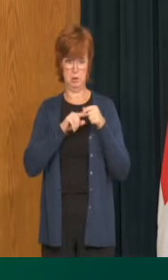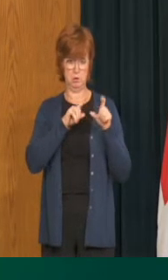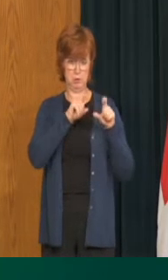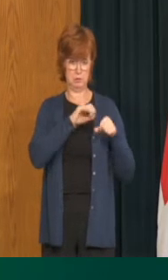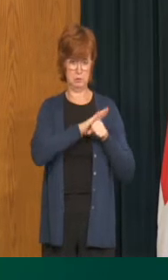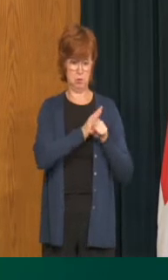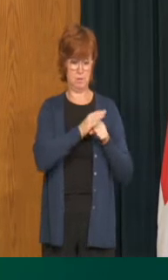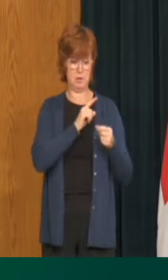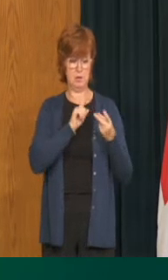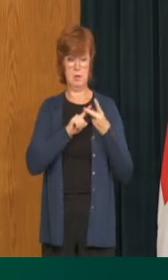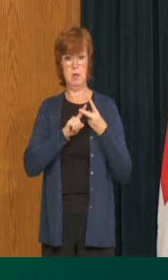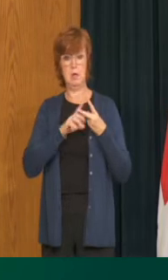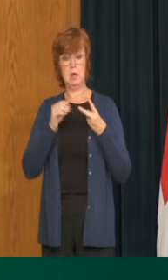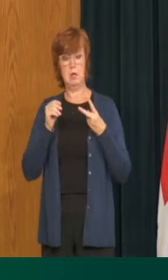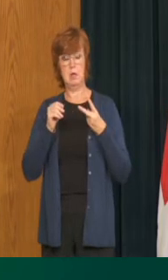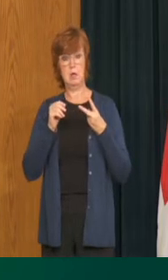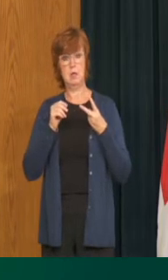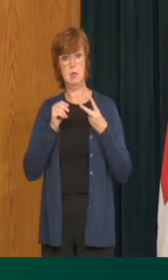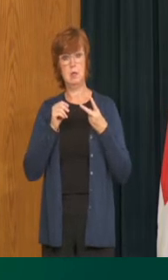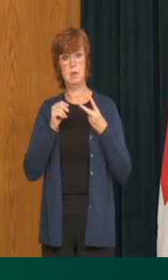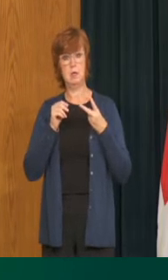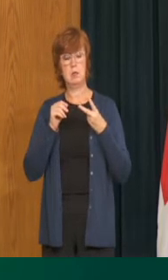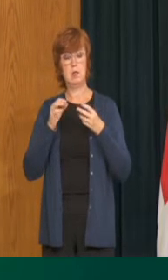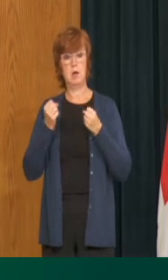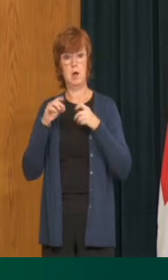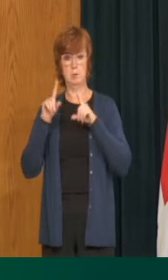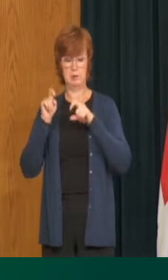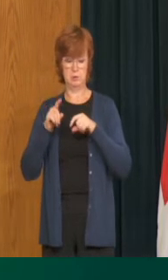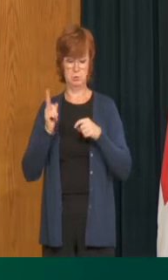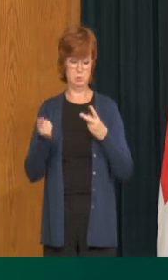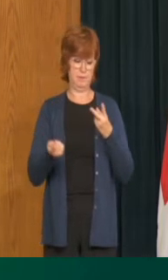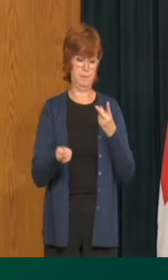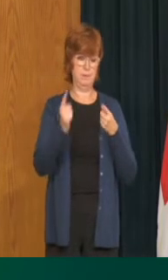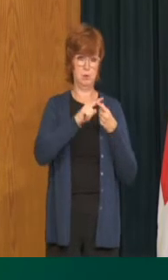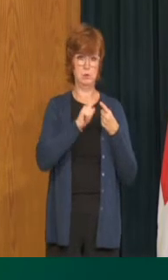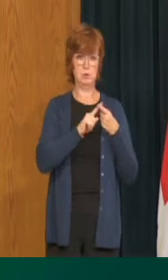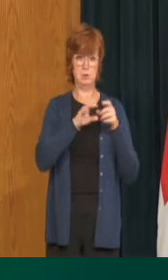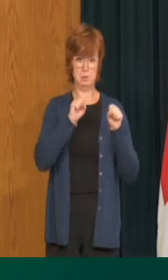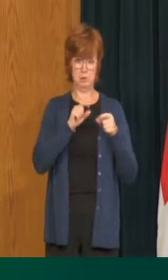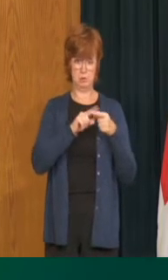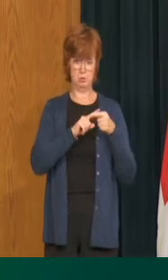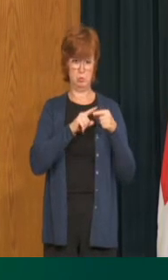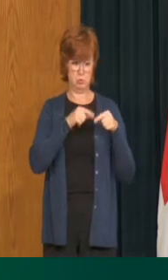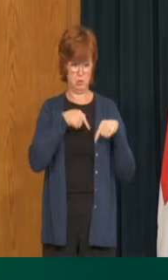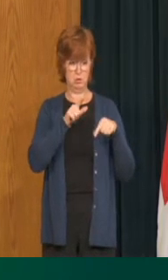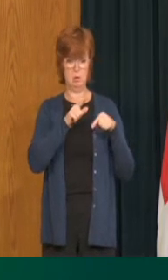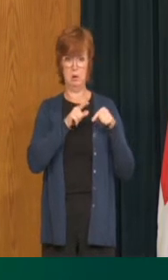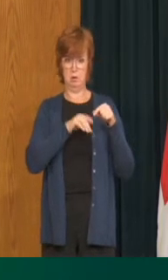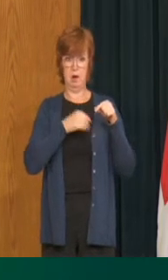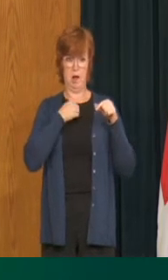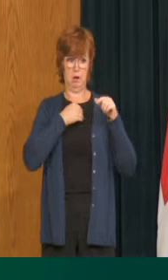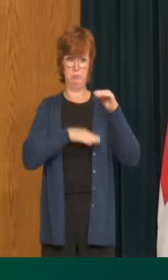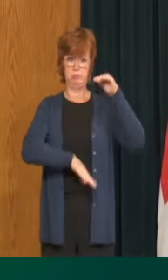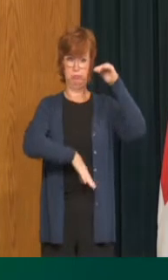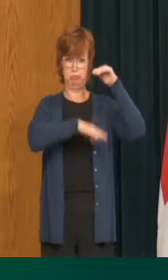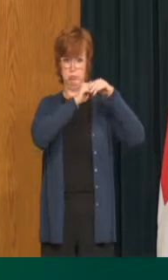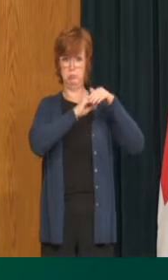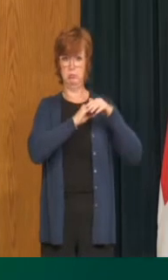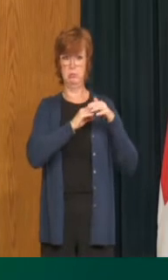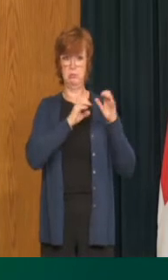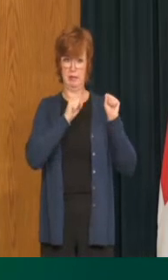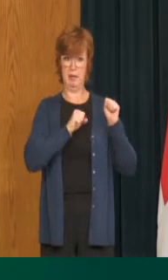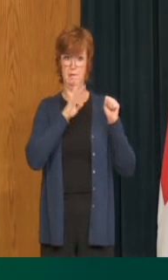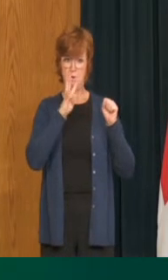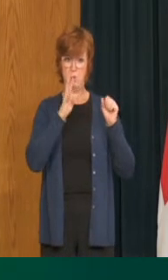the testing that we have. And so I would just first start with the capacity, and we've discussed where we've been, where we're going with our